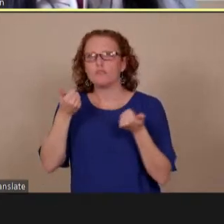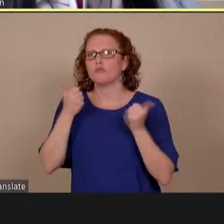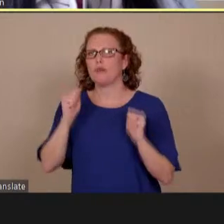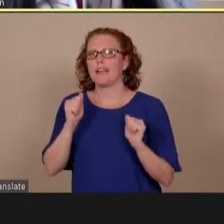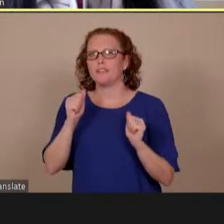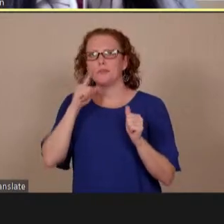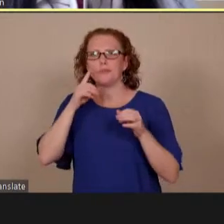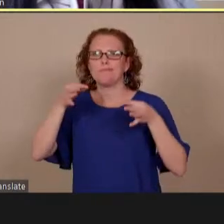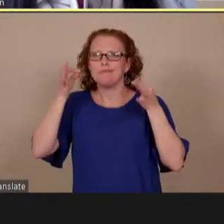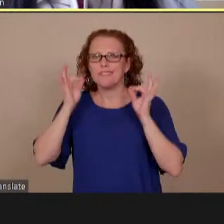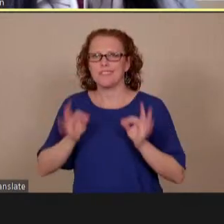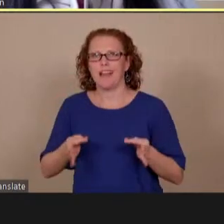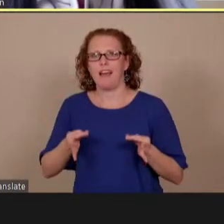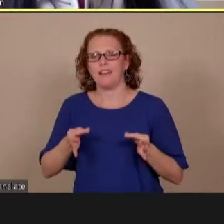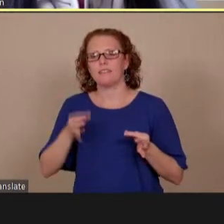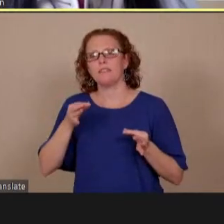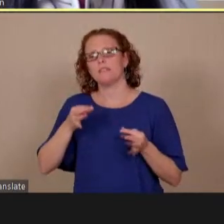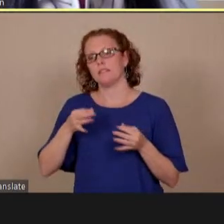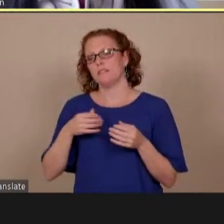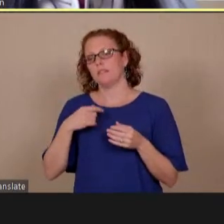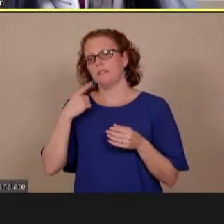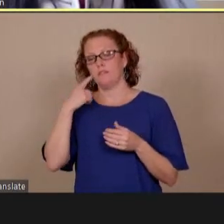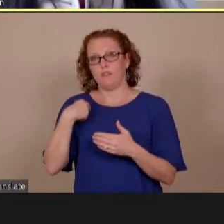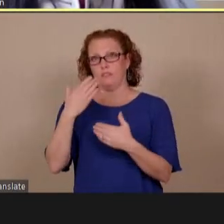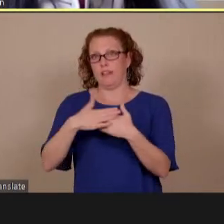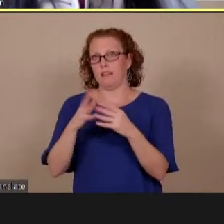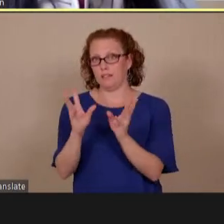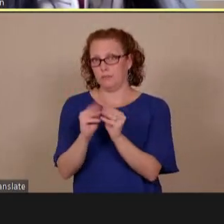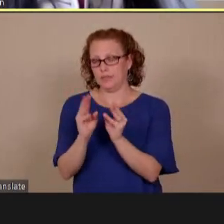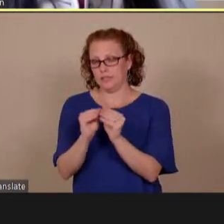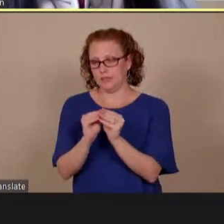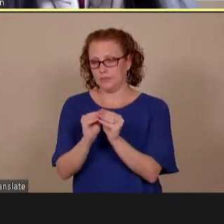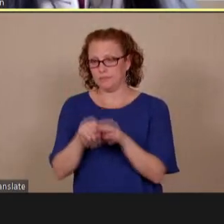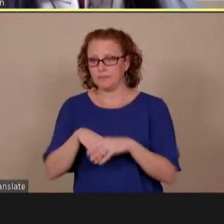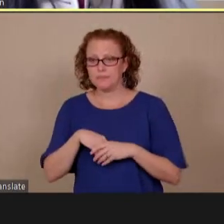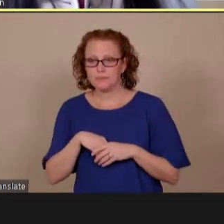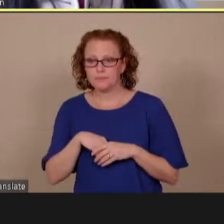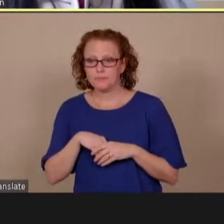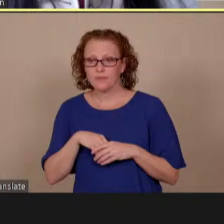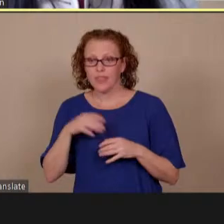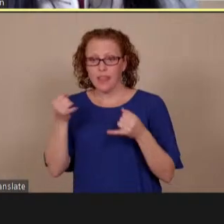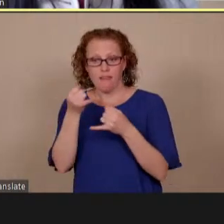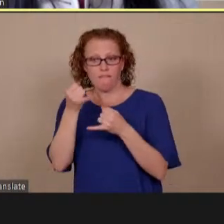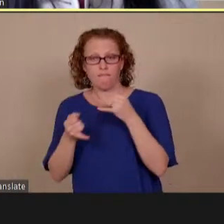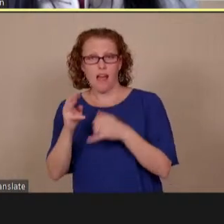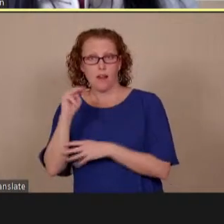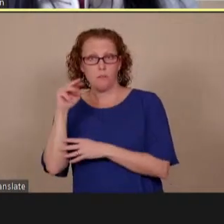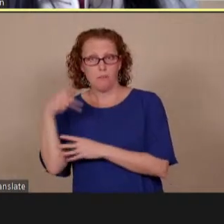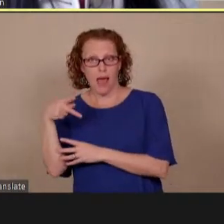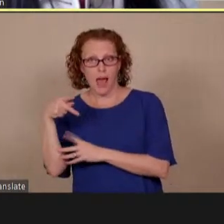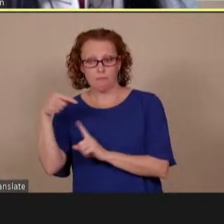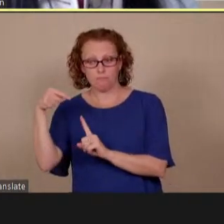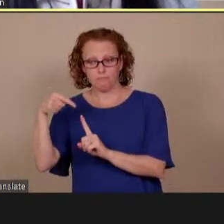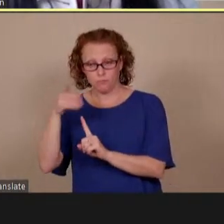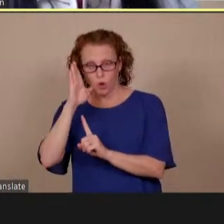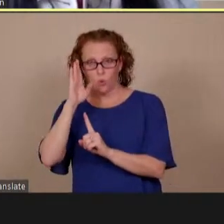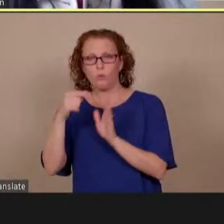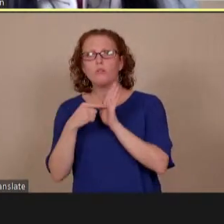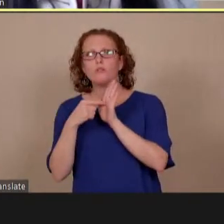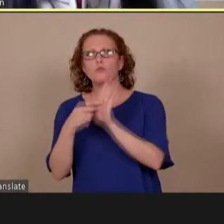at public hearing number 4. And that final map must be posted at least 7 days prior to